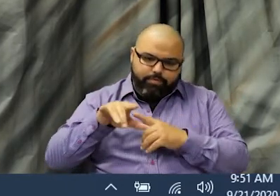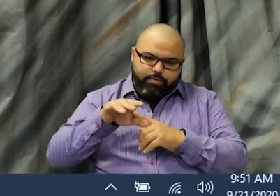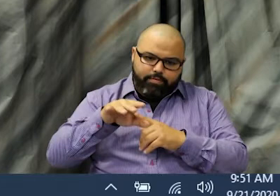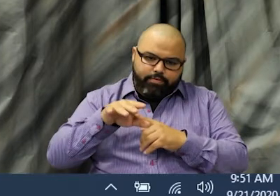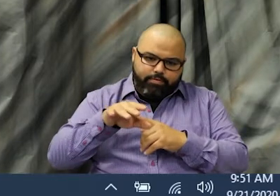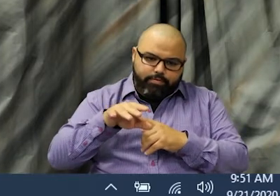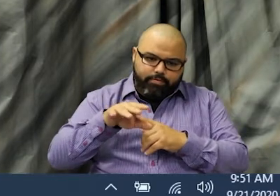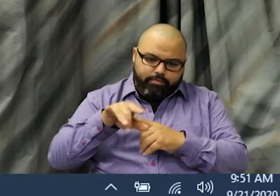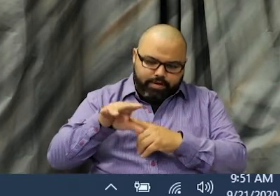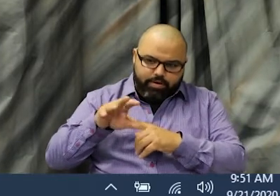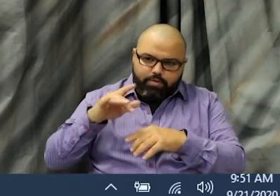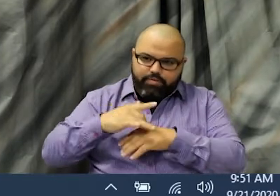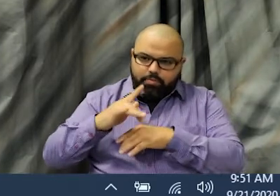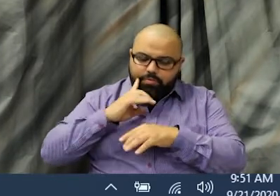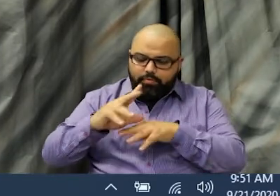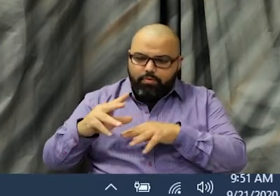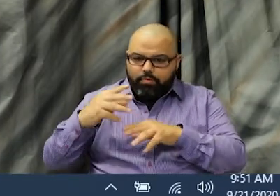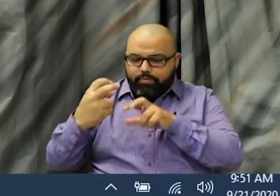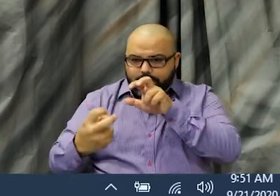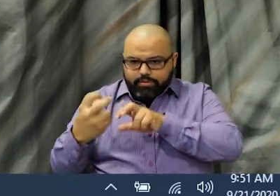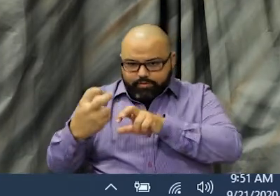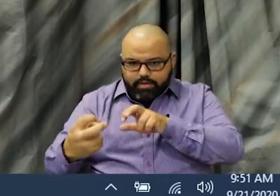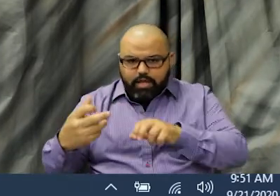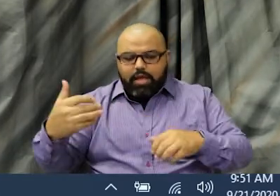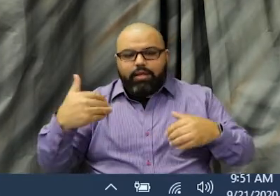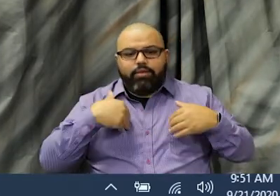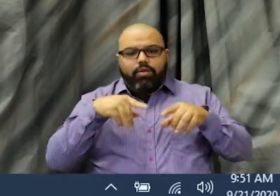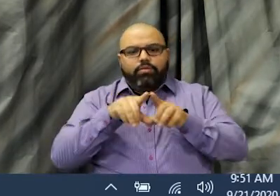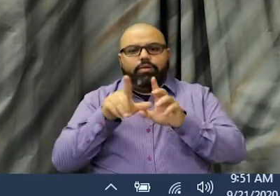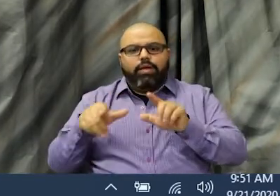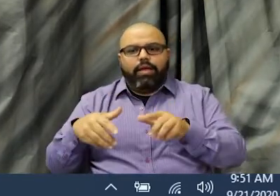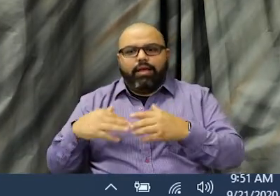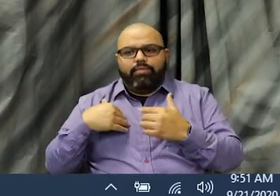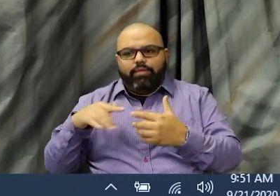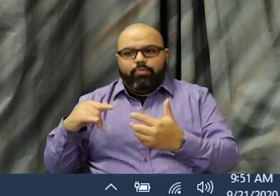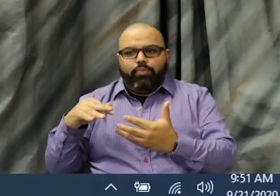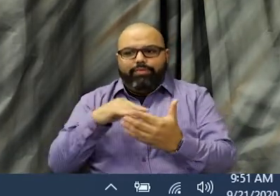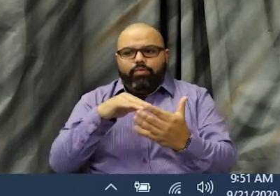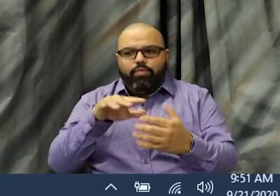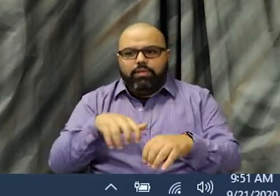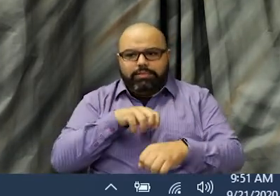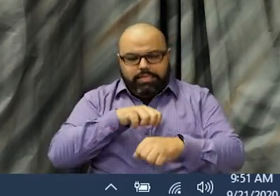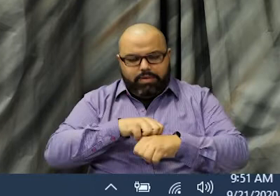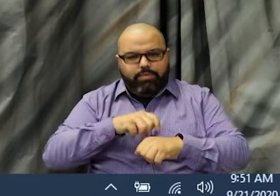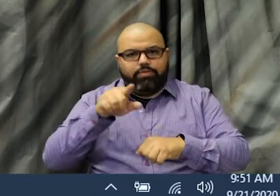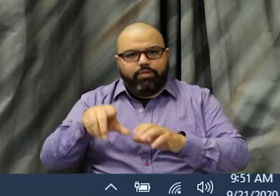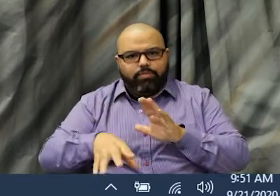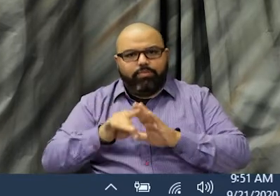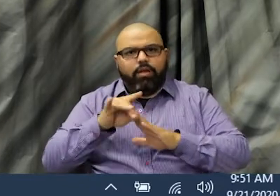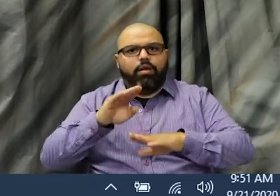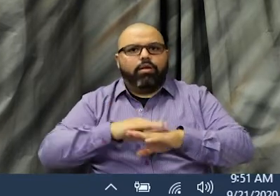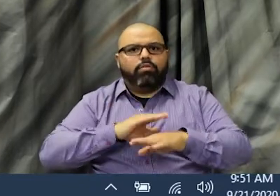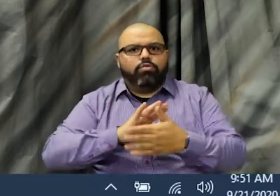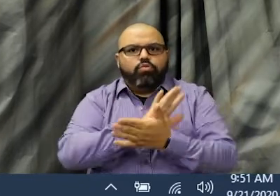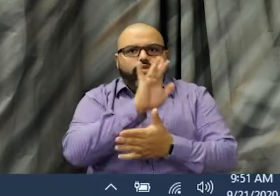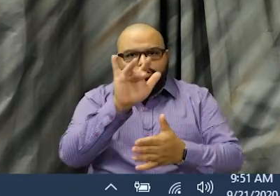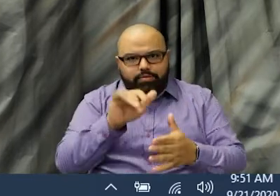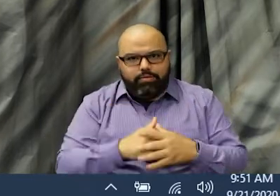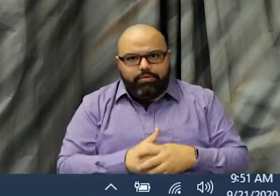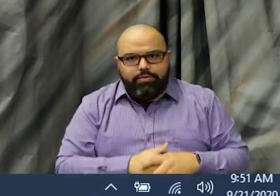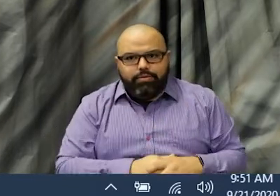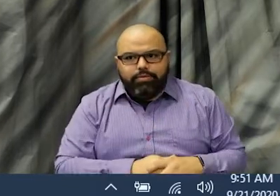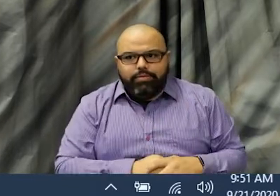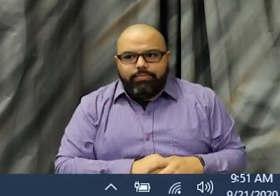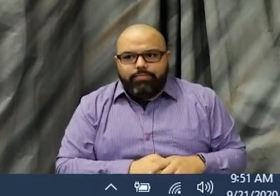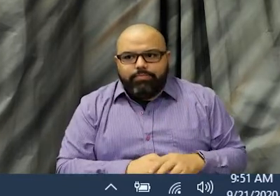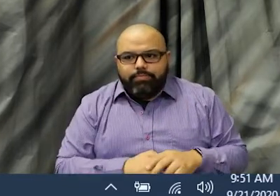available for my face-to-face students, as well as having their review assignment. So those can be found on